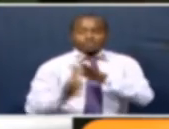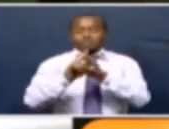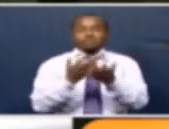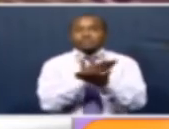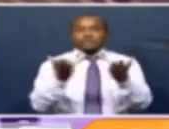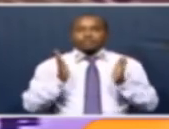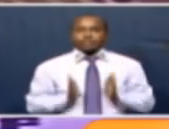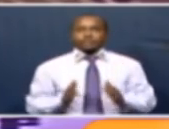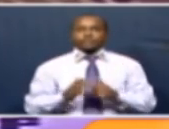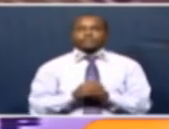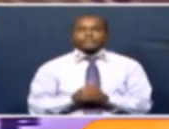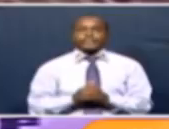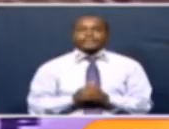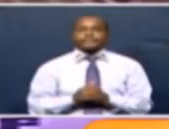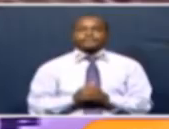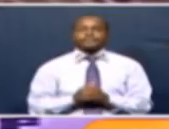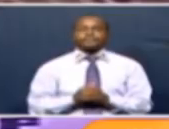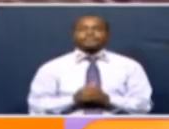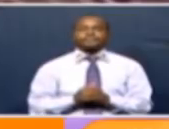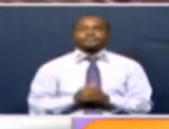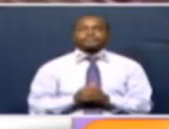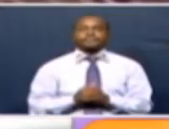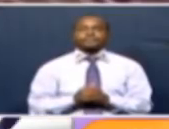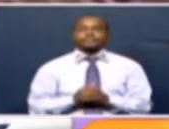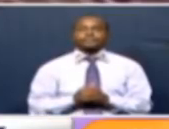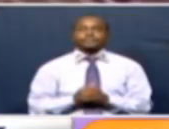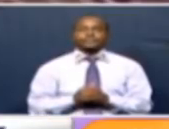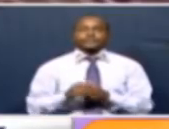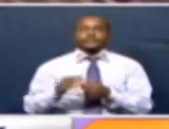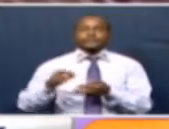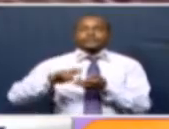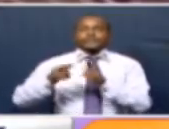person. All right. In the meantime, relatives of patients awaiting treatment